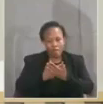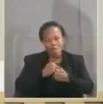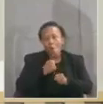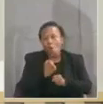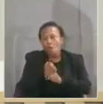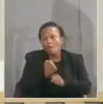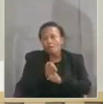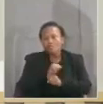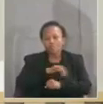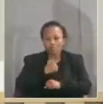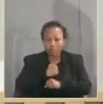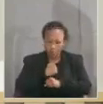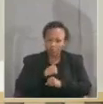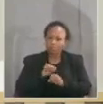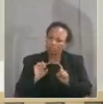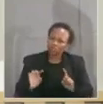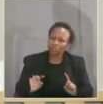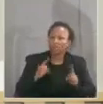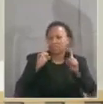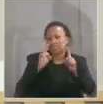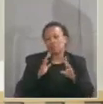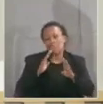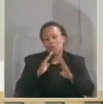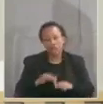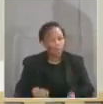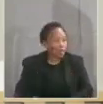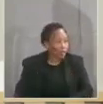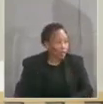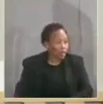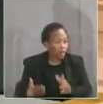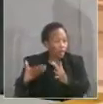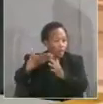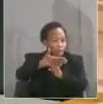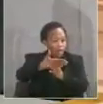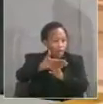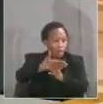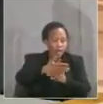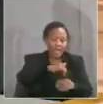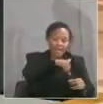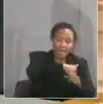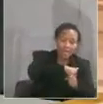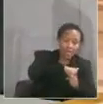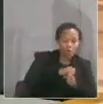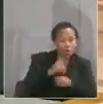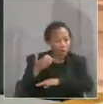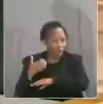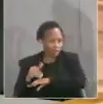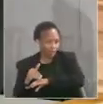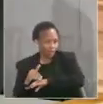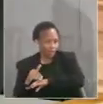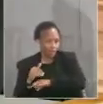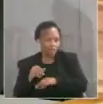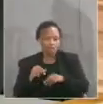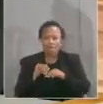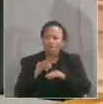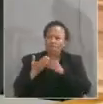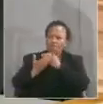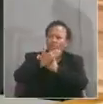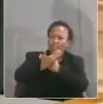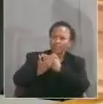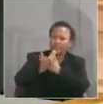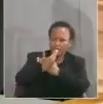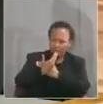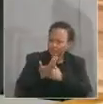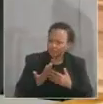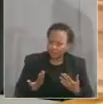then unsuccessful. You mean the internal and external threats to the work of the